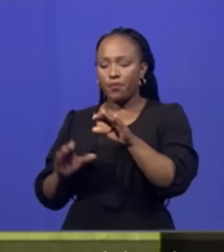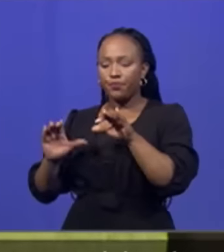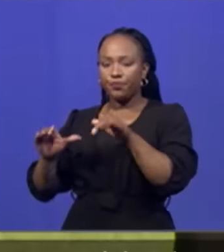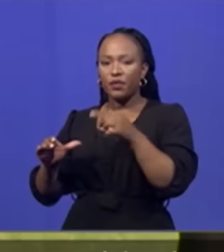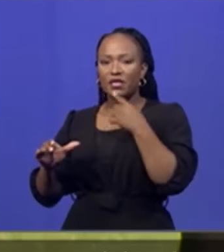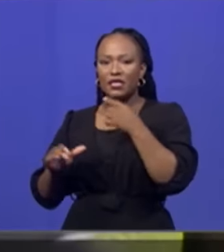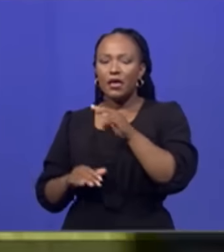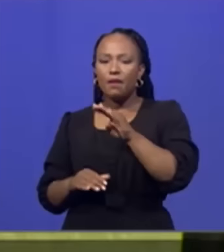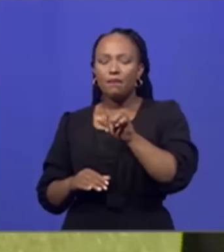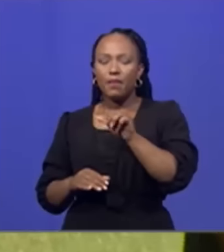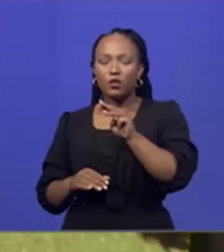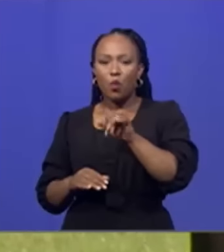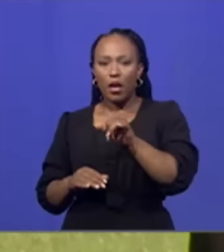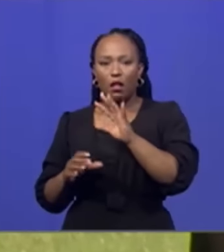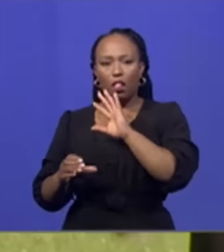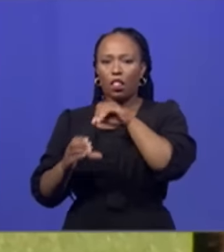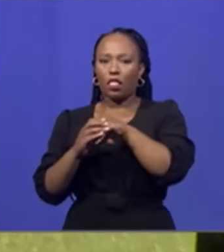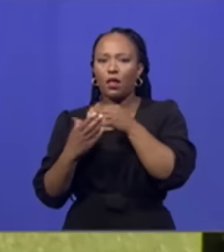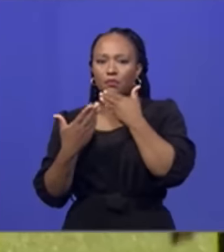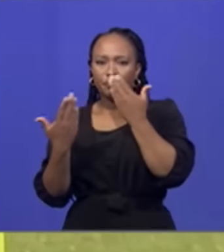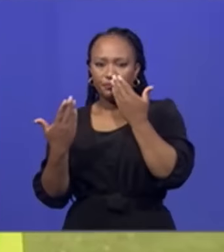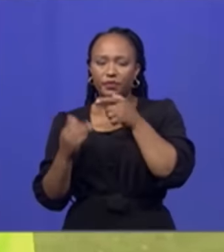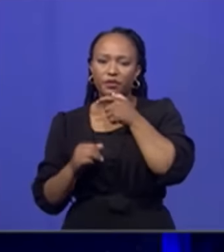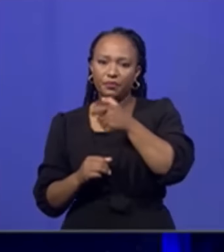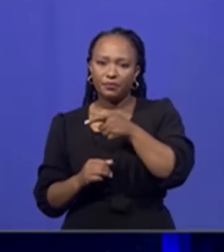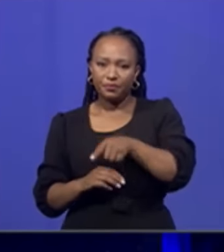ho Betway Premiership.